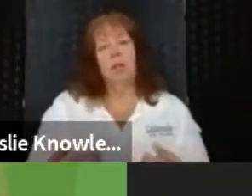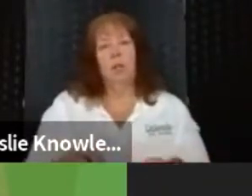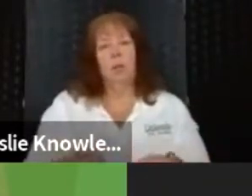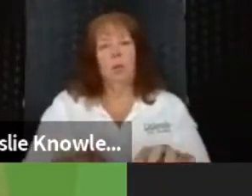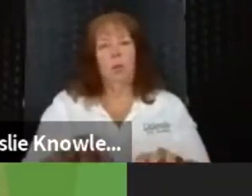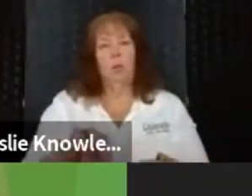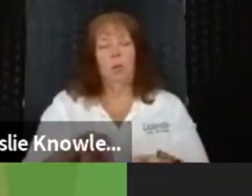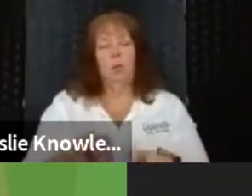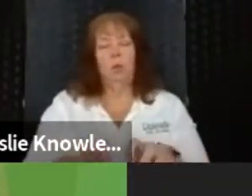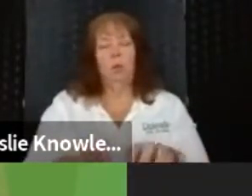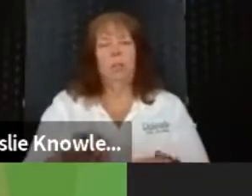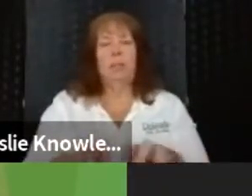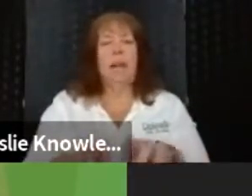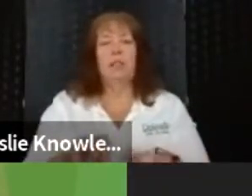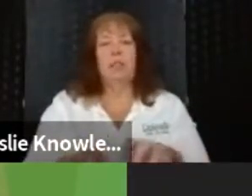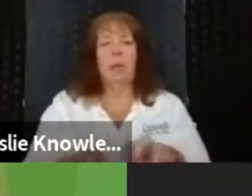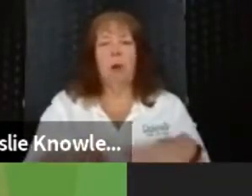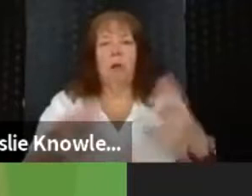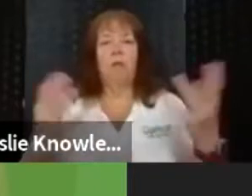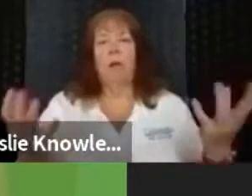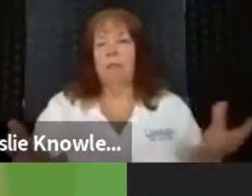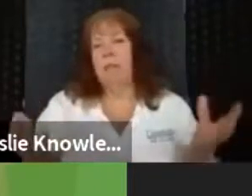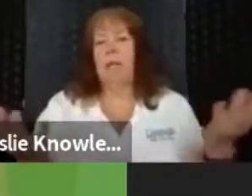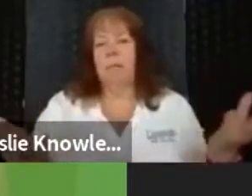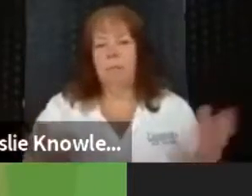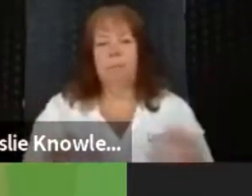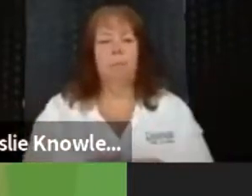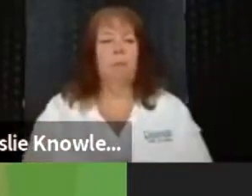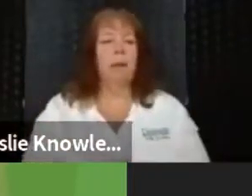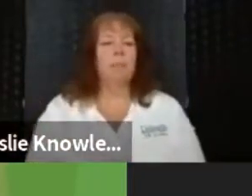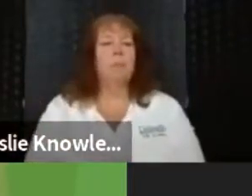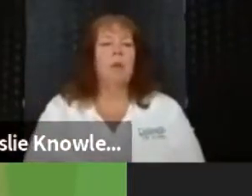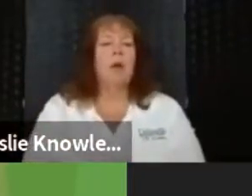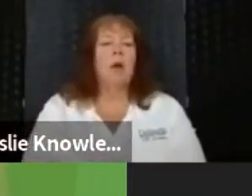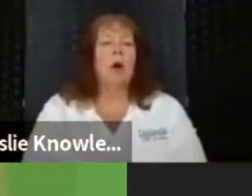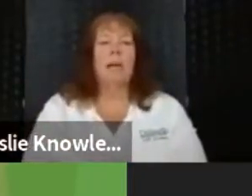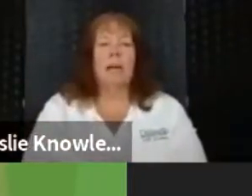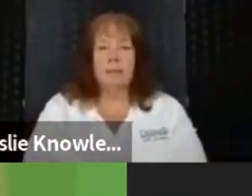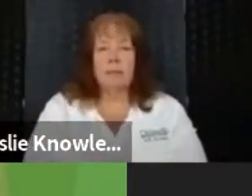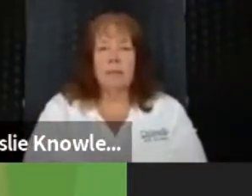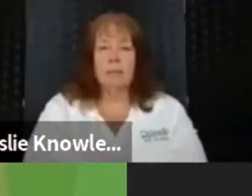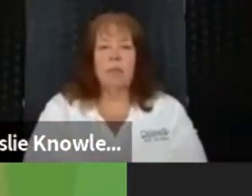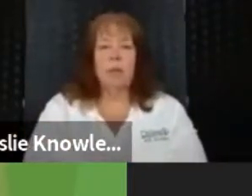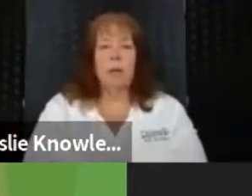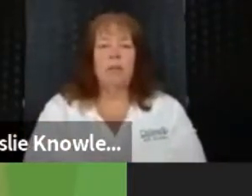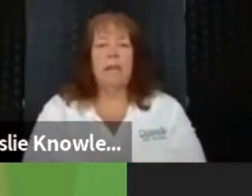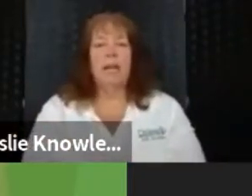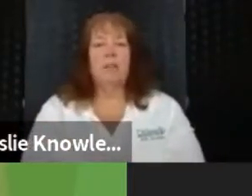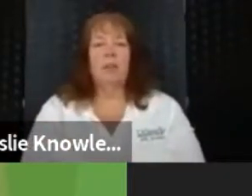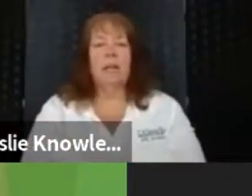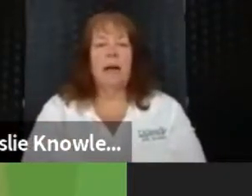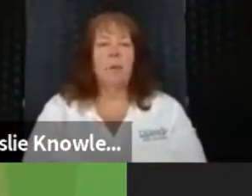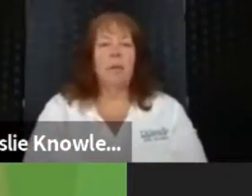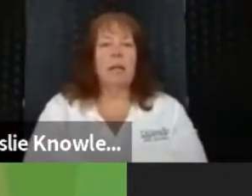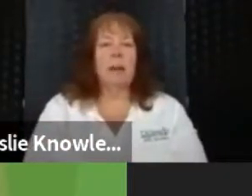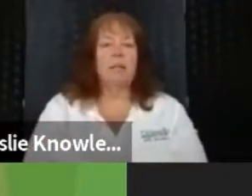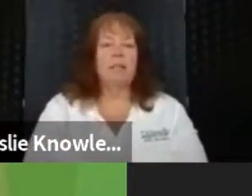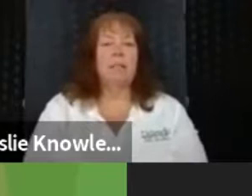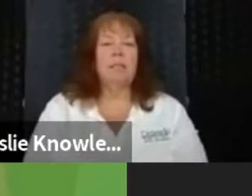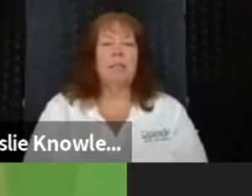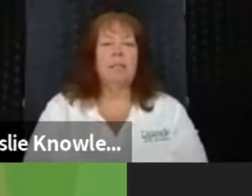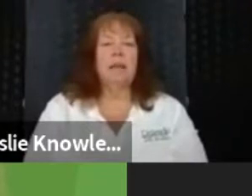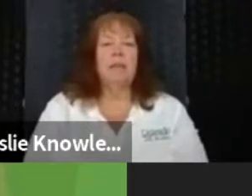seconds, you did the handshake wrong for a sign, okay? Like I said, we do have an ASL lab with a